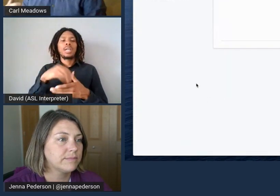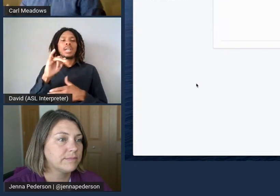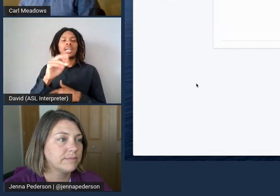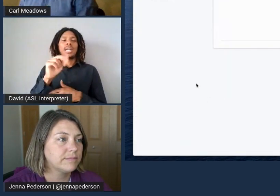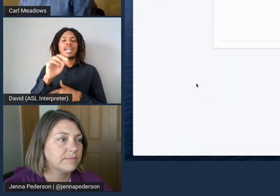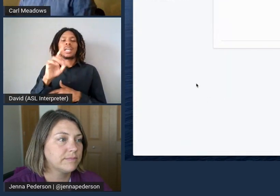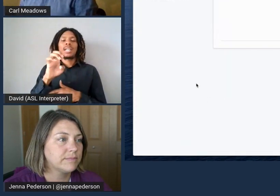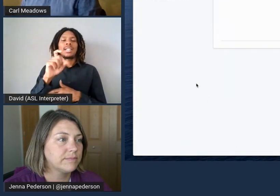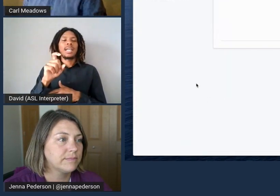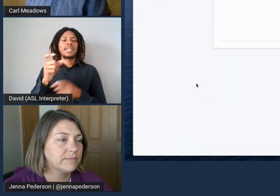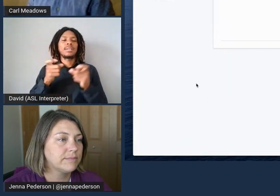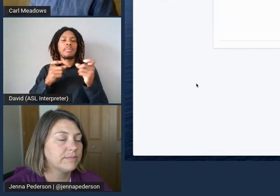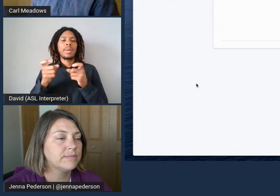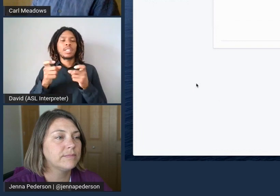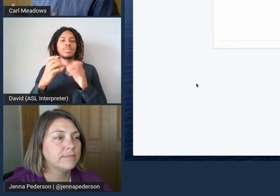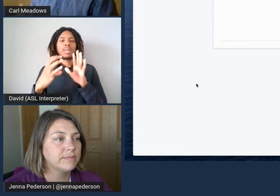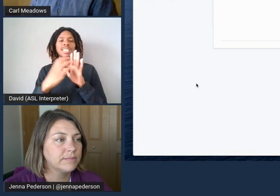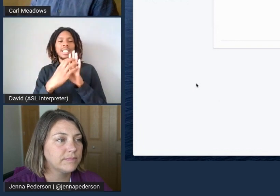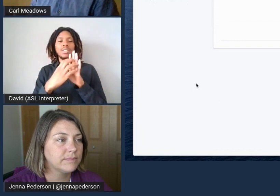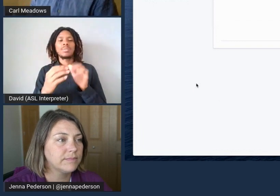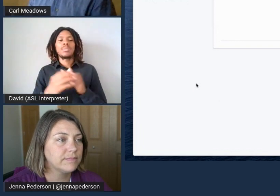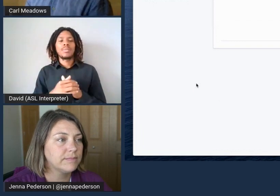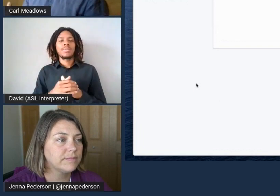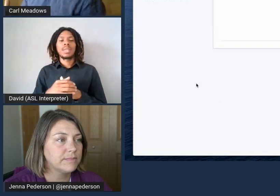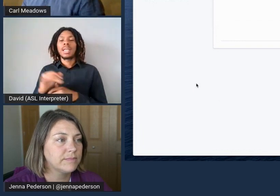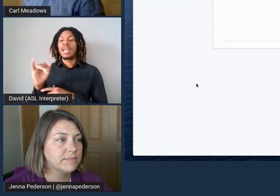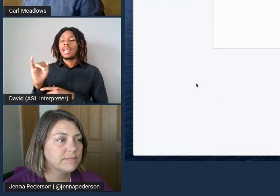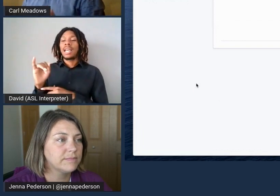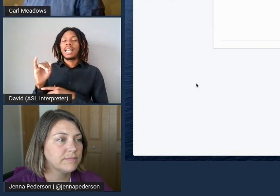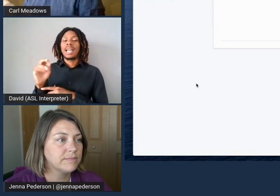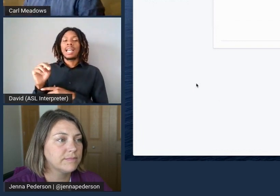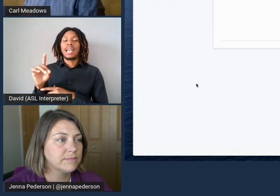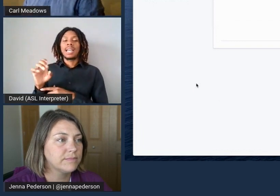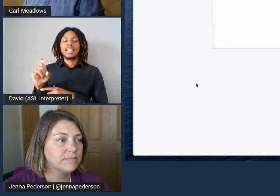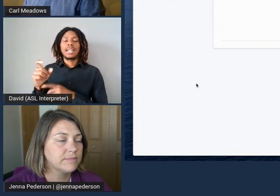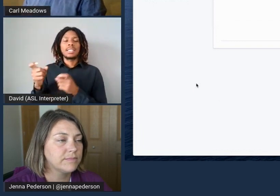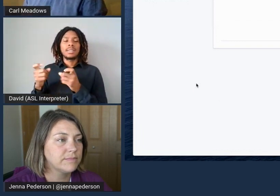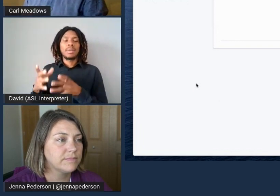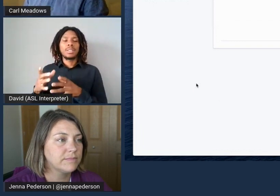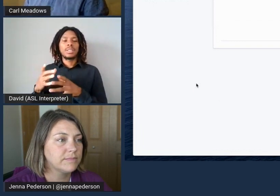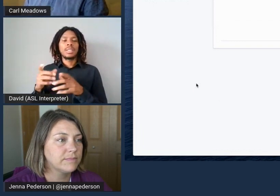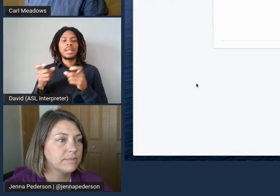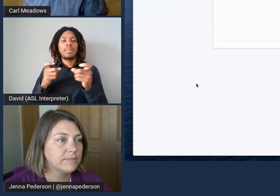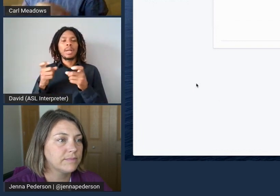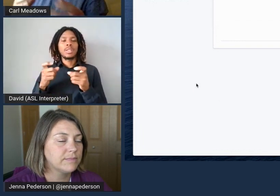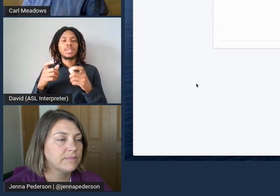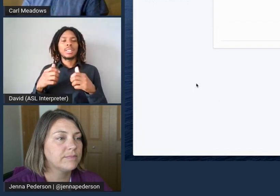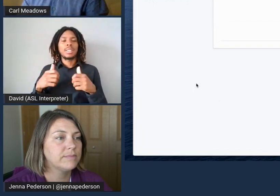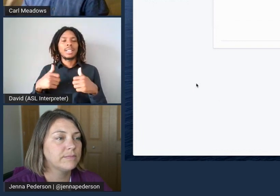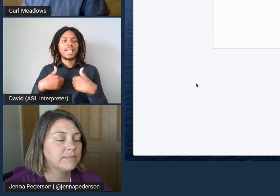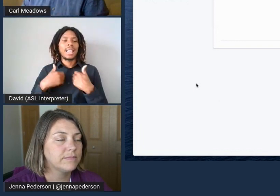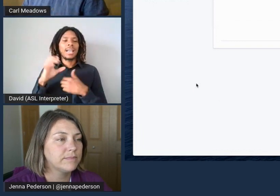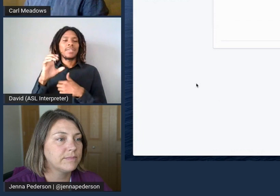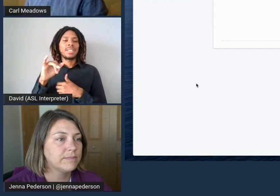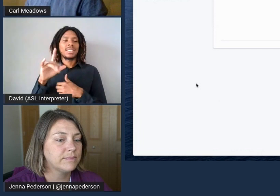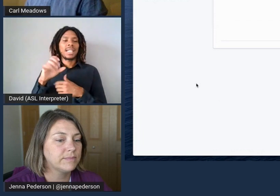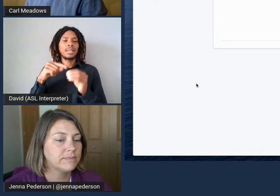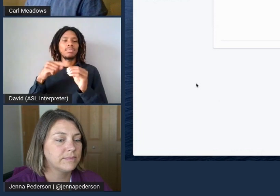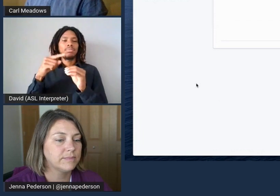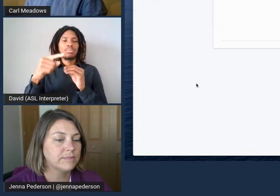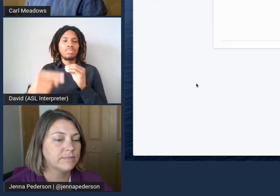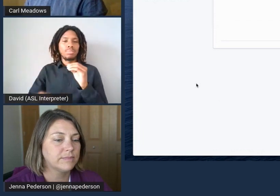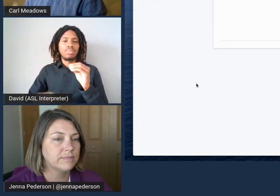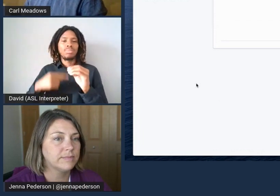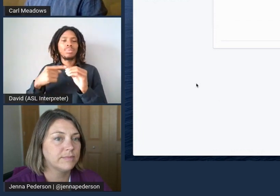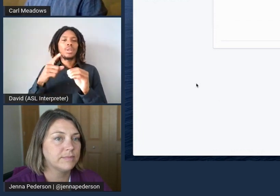management section. You use index management to manage the life cycle of indexes over time. You can move them across different